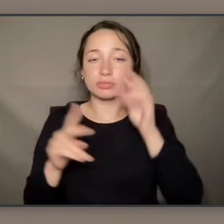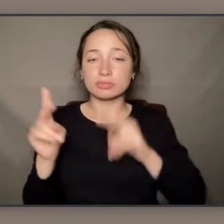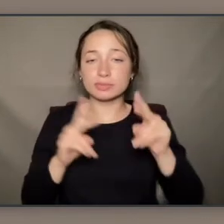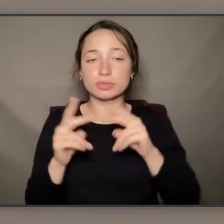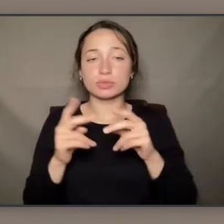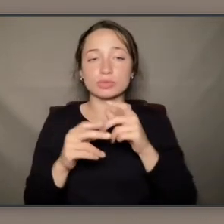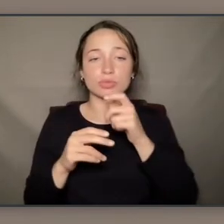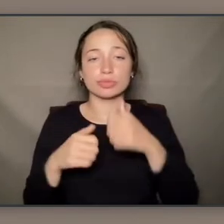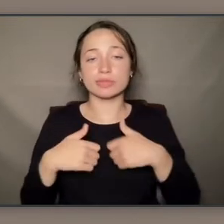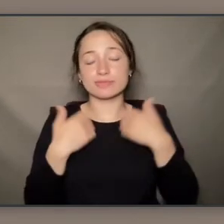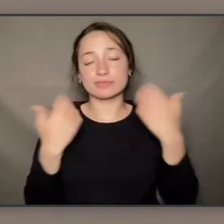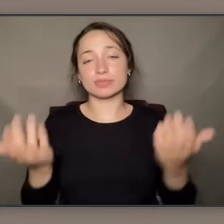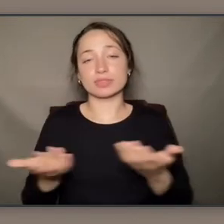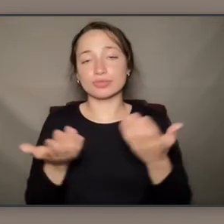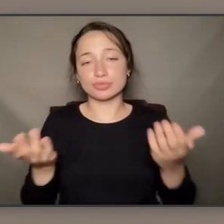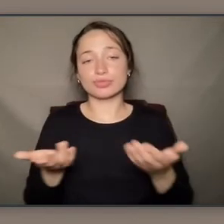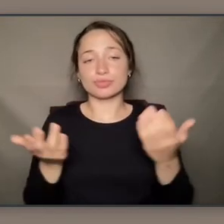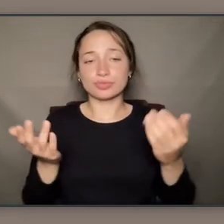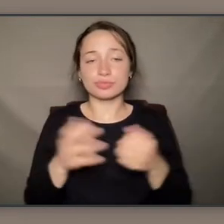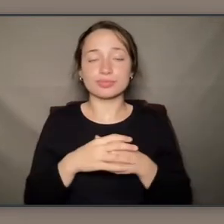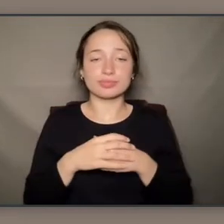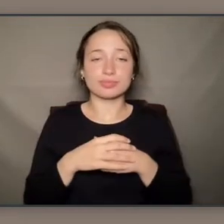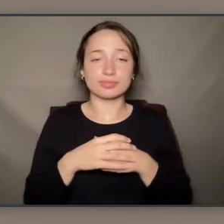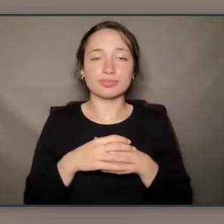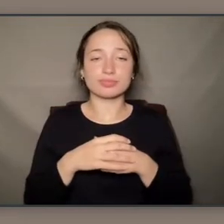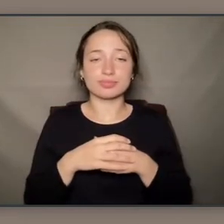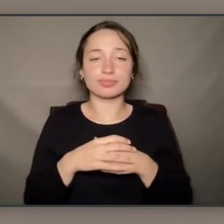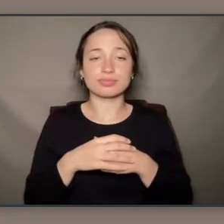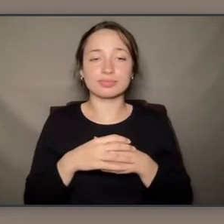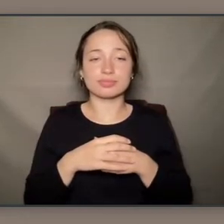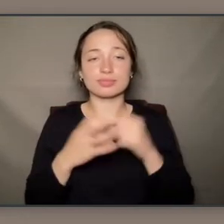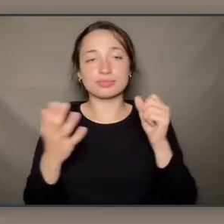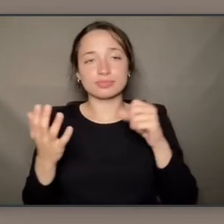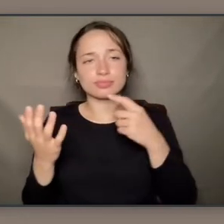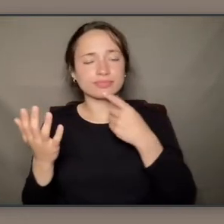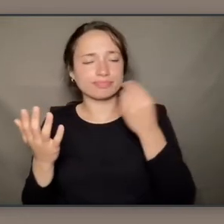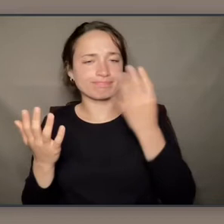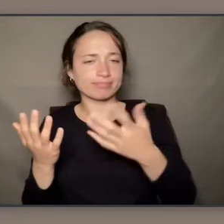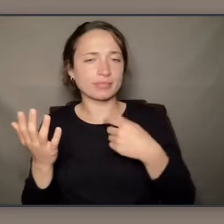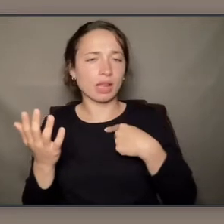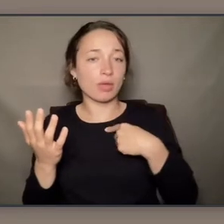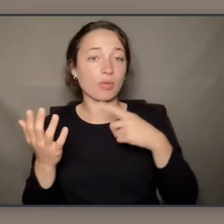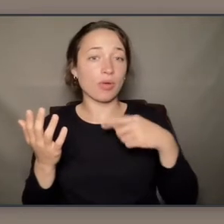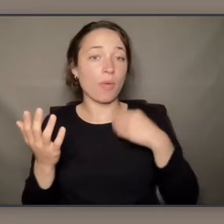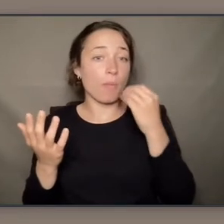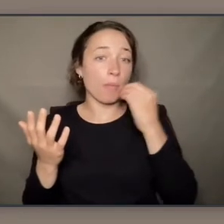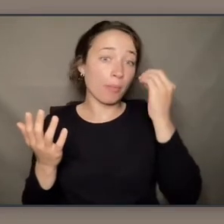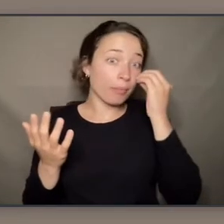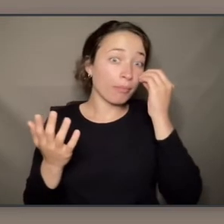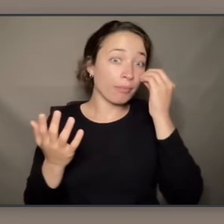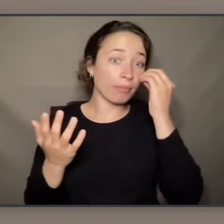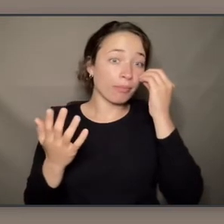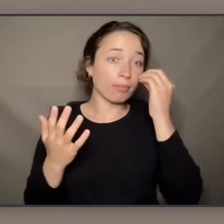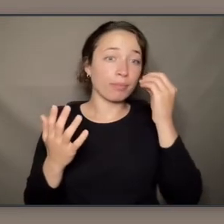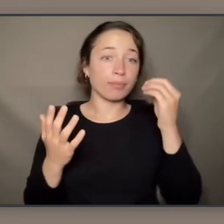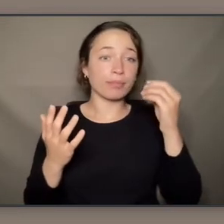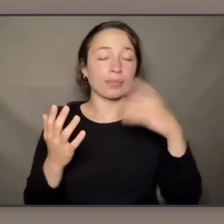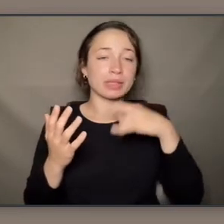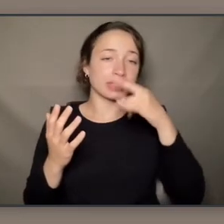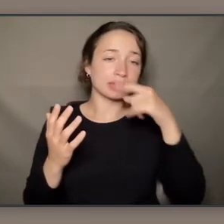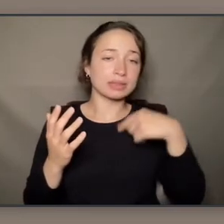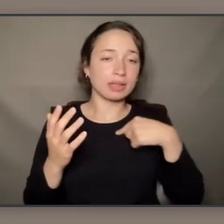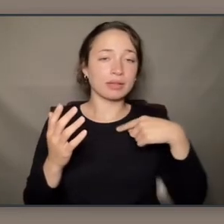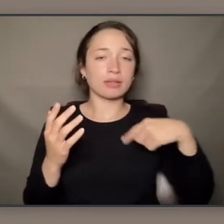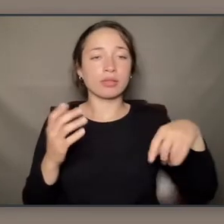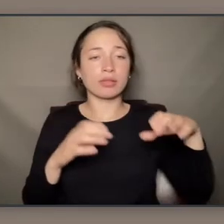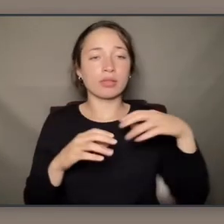who live here. And yeah. I have to say, when I homeschooled my kids, and when I